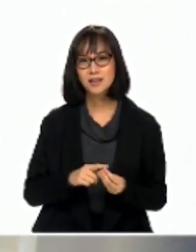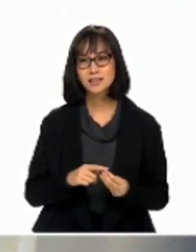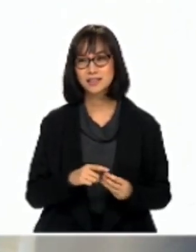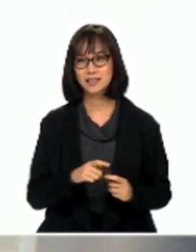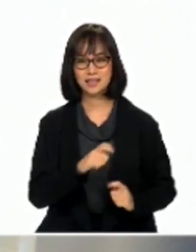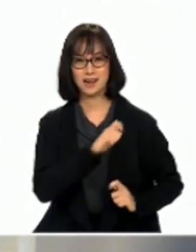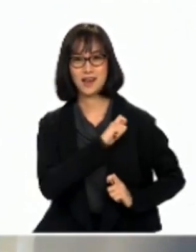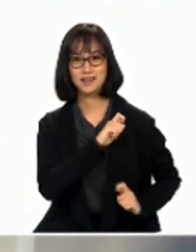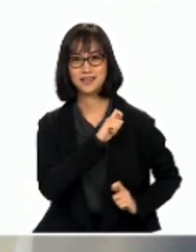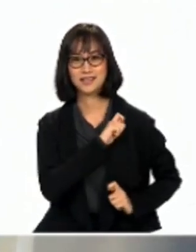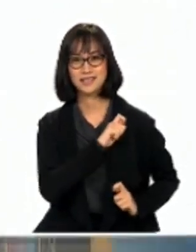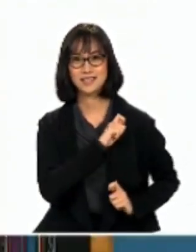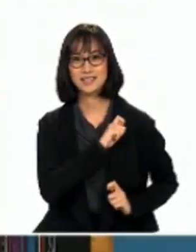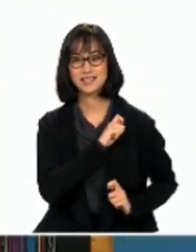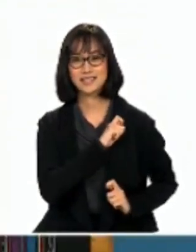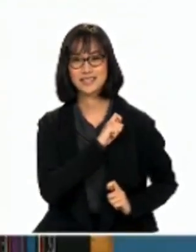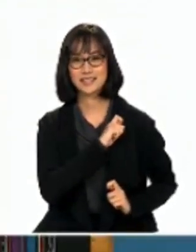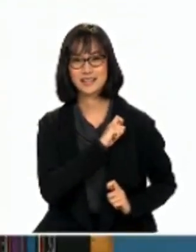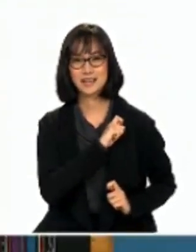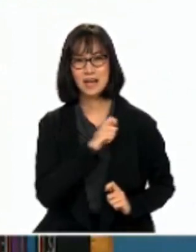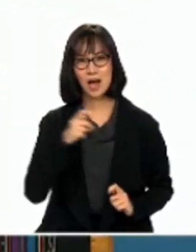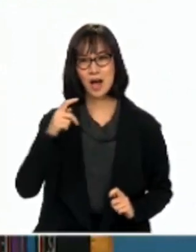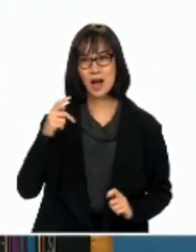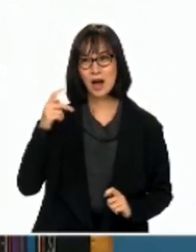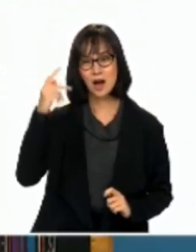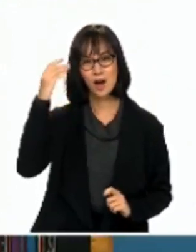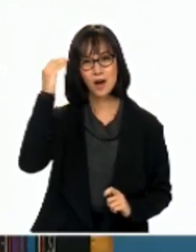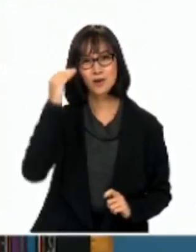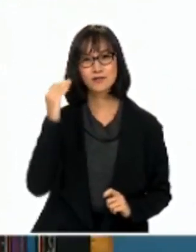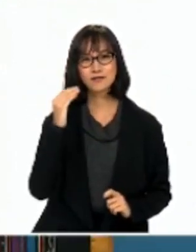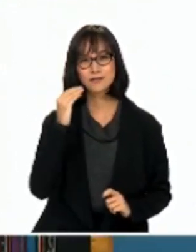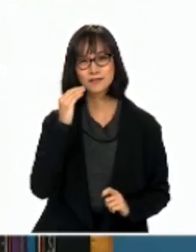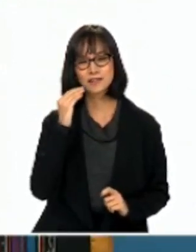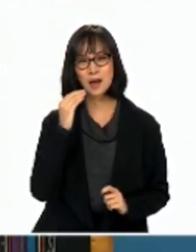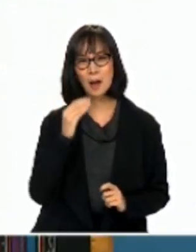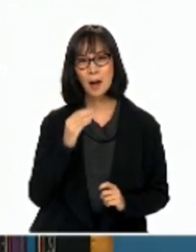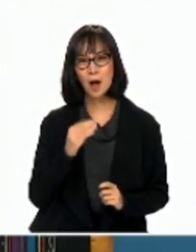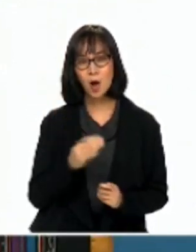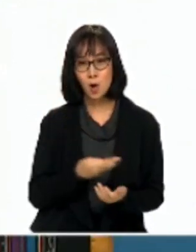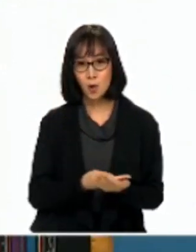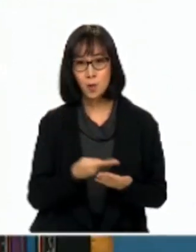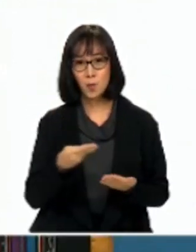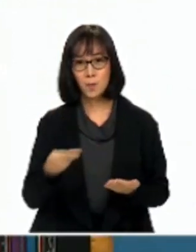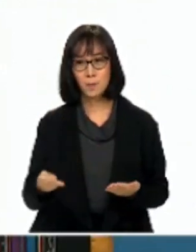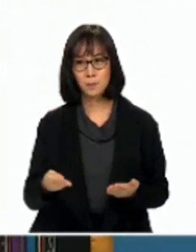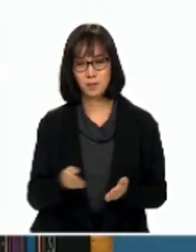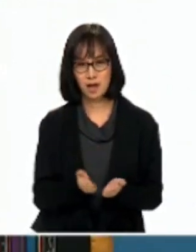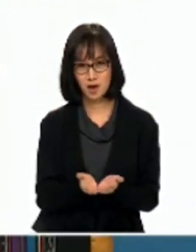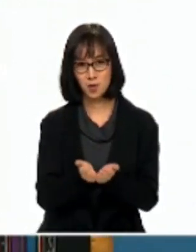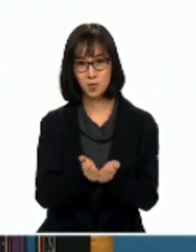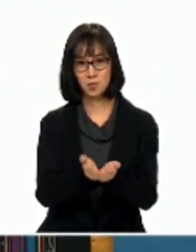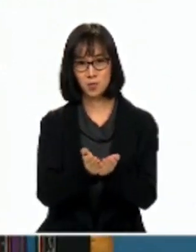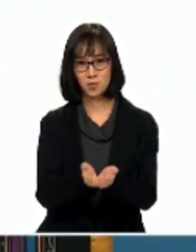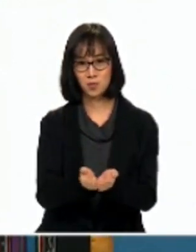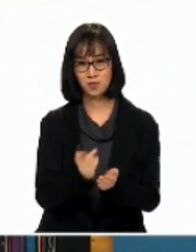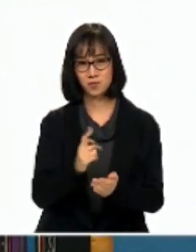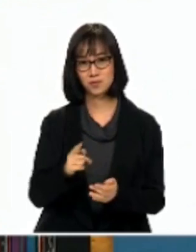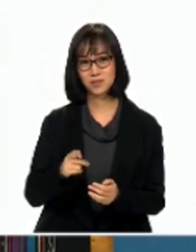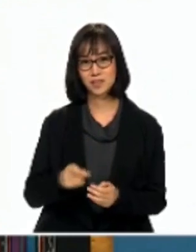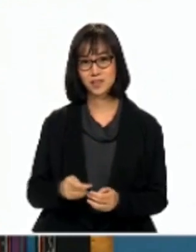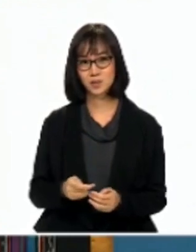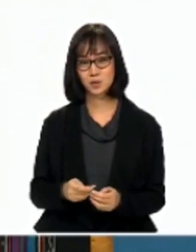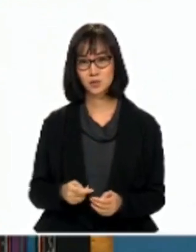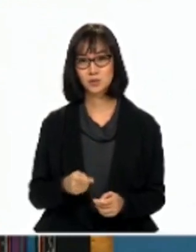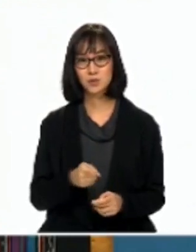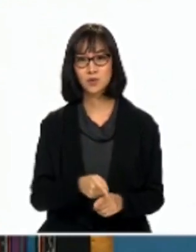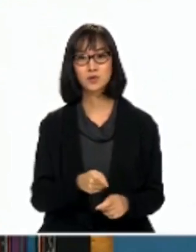because yung Koreano na napagbili ng barko to sold the ship to the Philippine